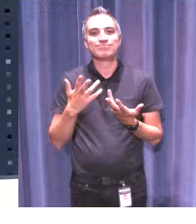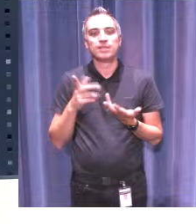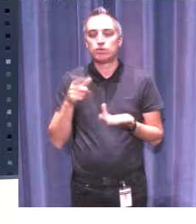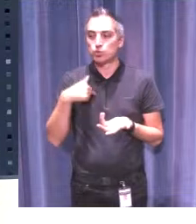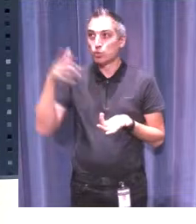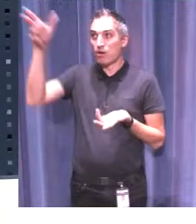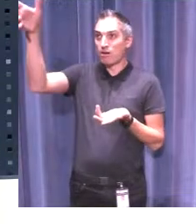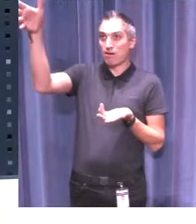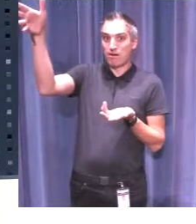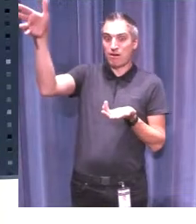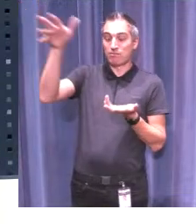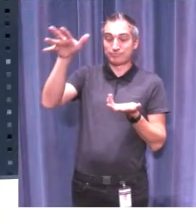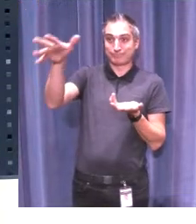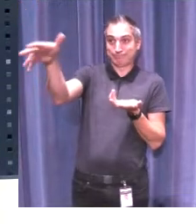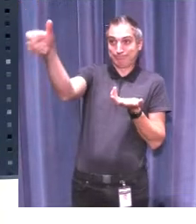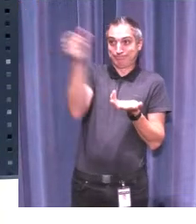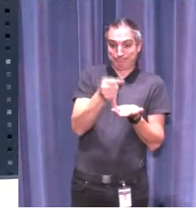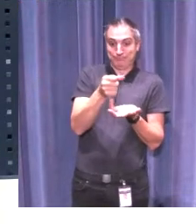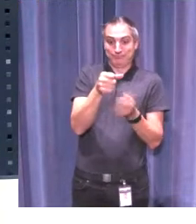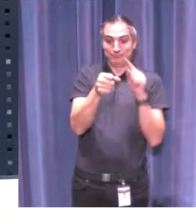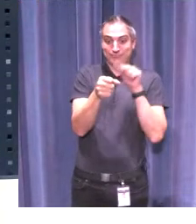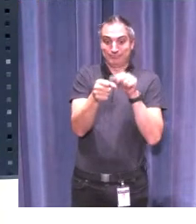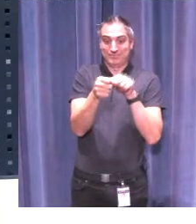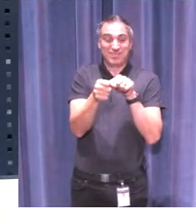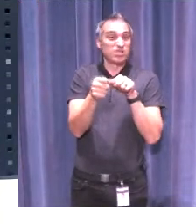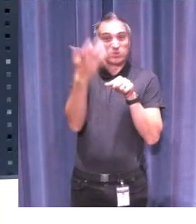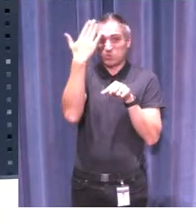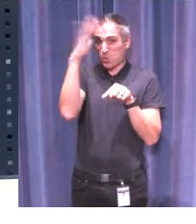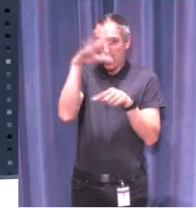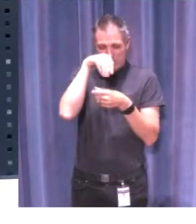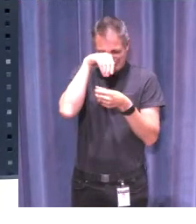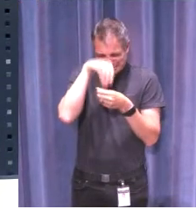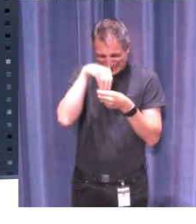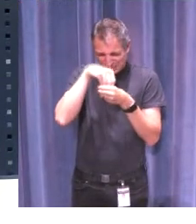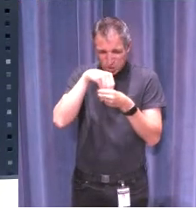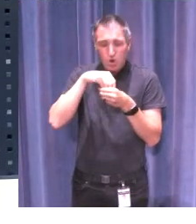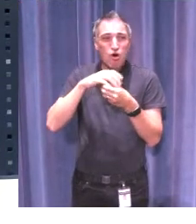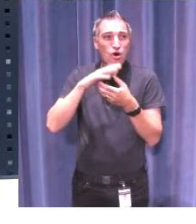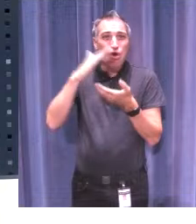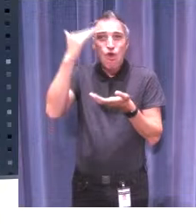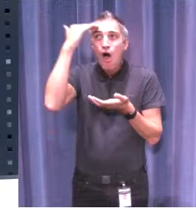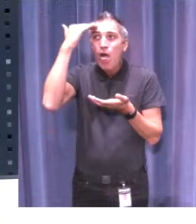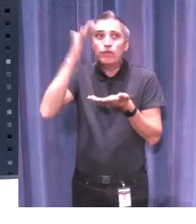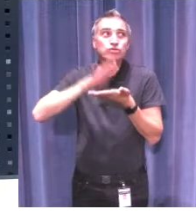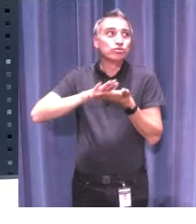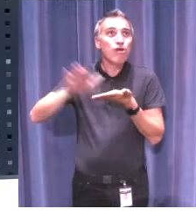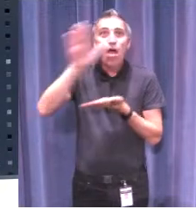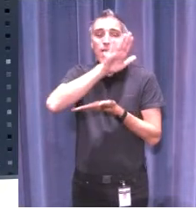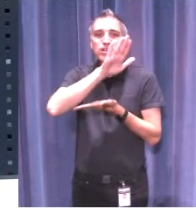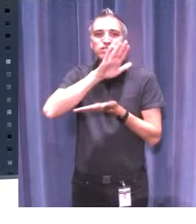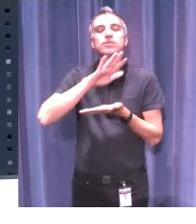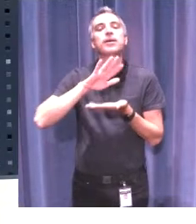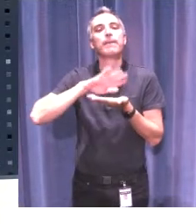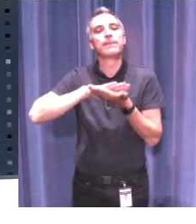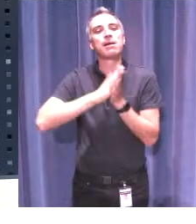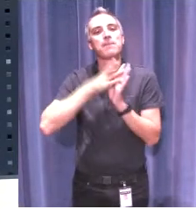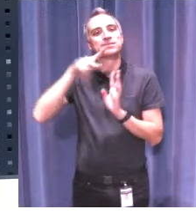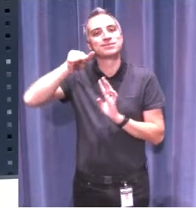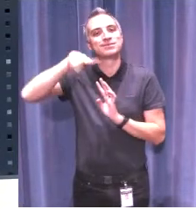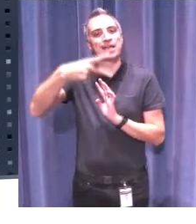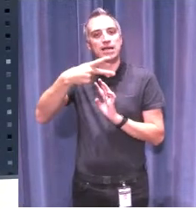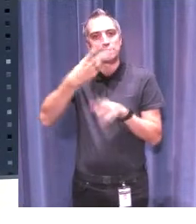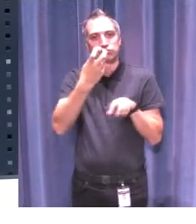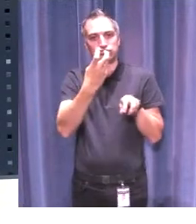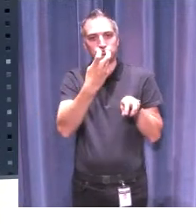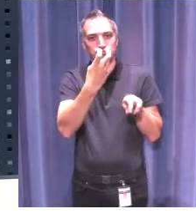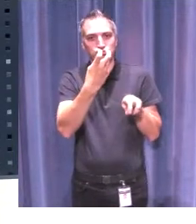doesn't have the internal working and knowledge of the college creates a second transition